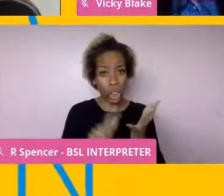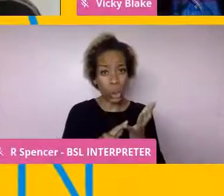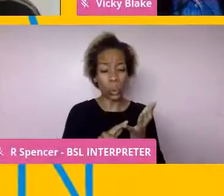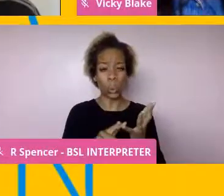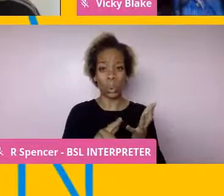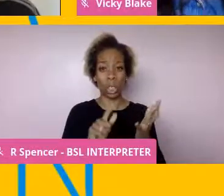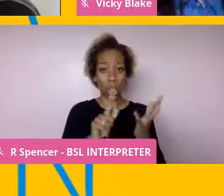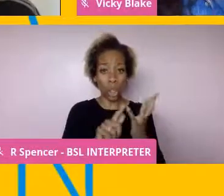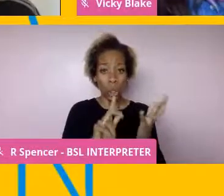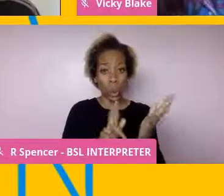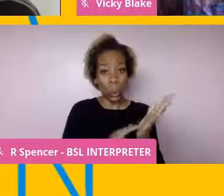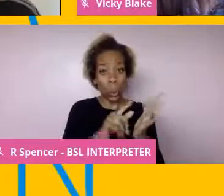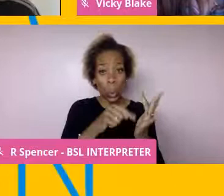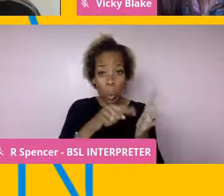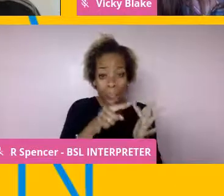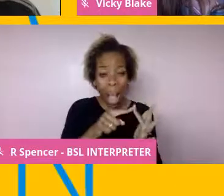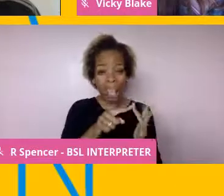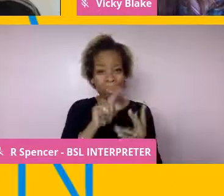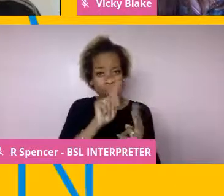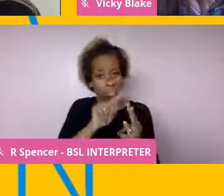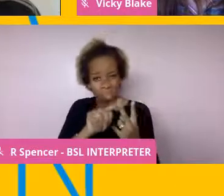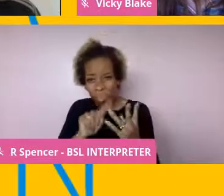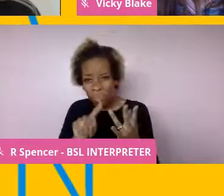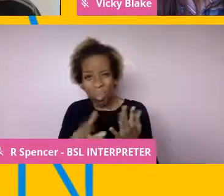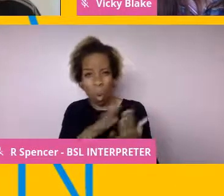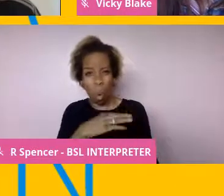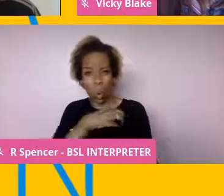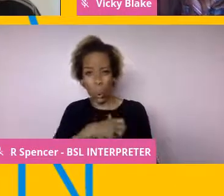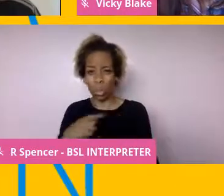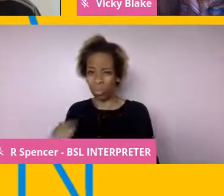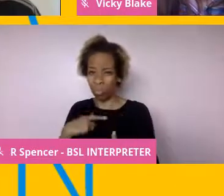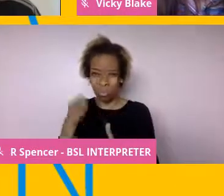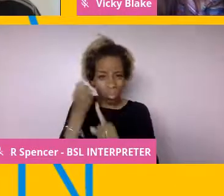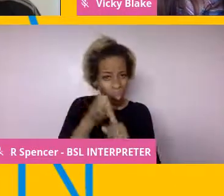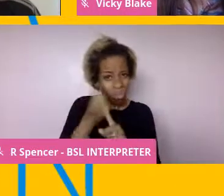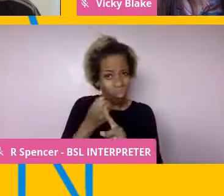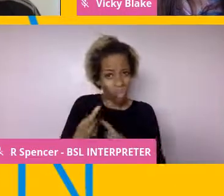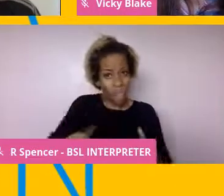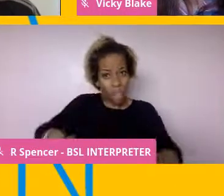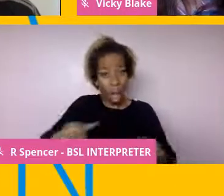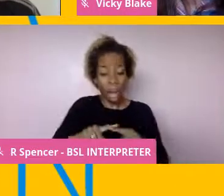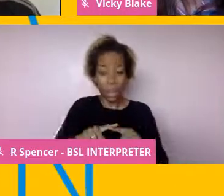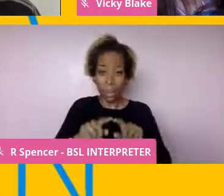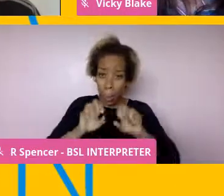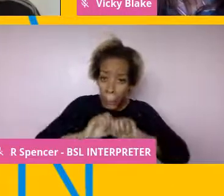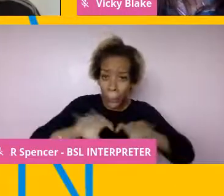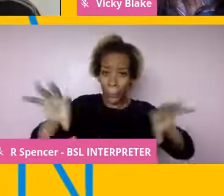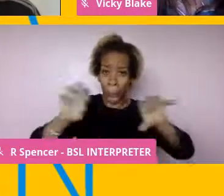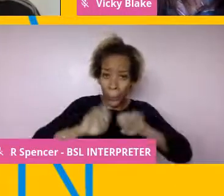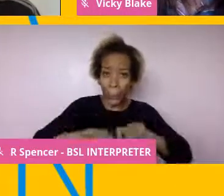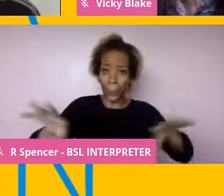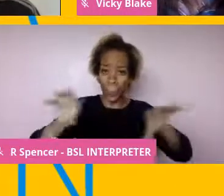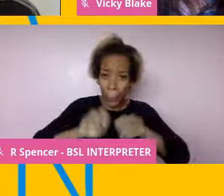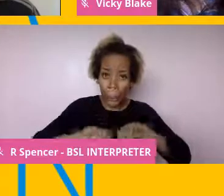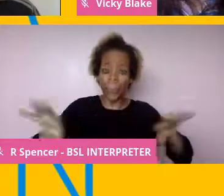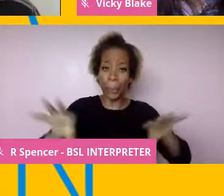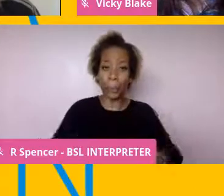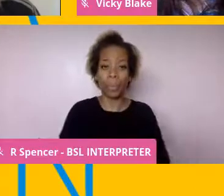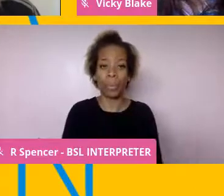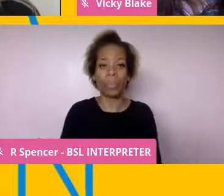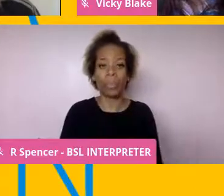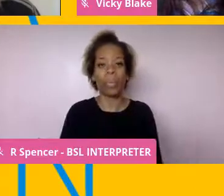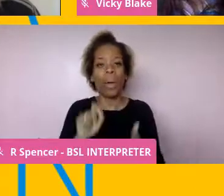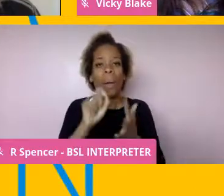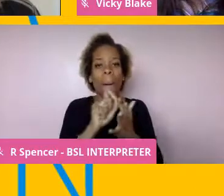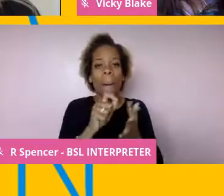They've done a lot of work on that, so that's really kind of publicised it a bit more. We've had Paula